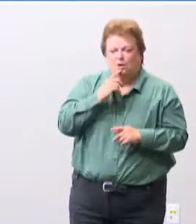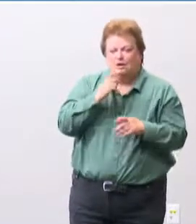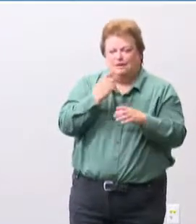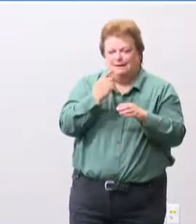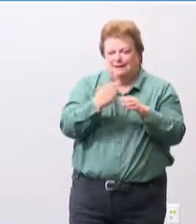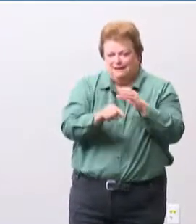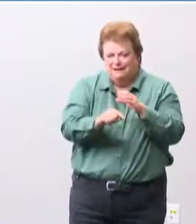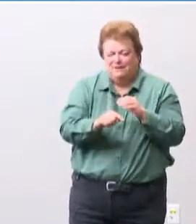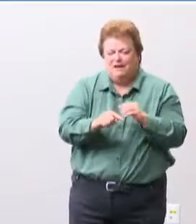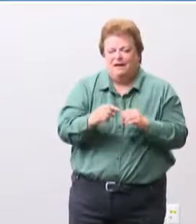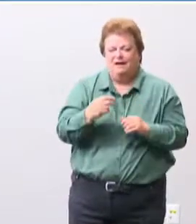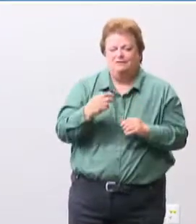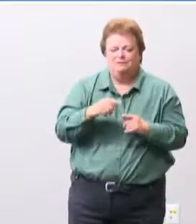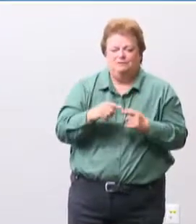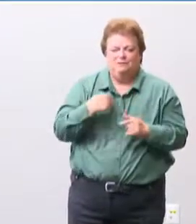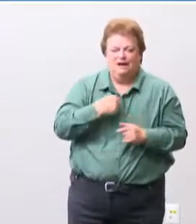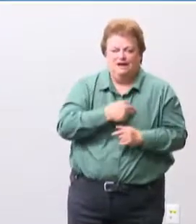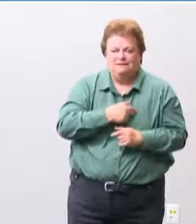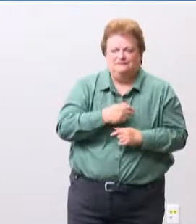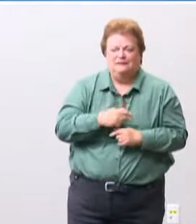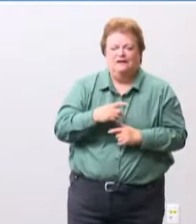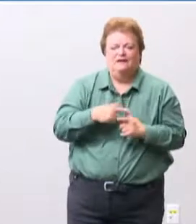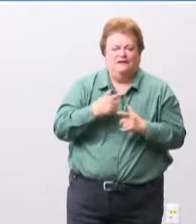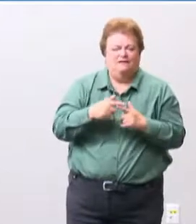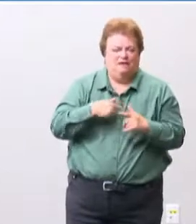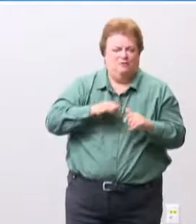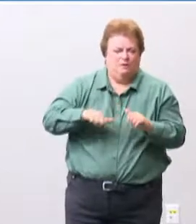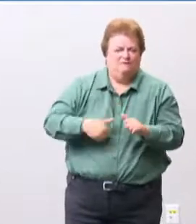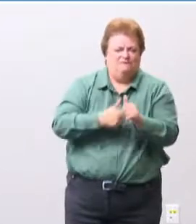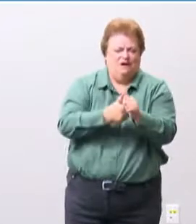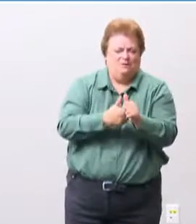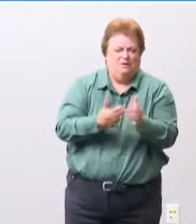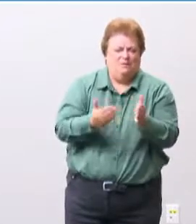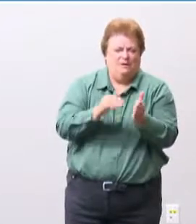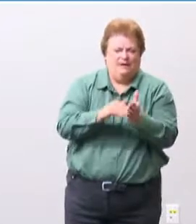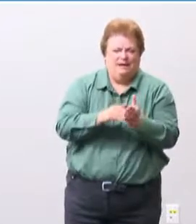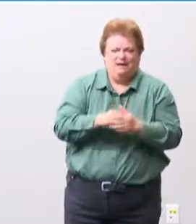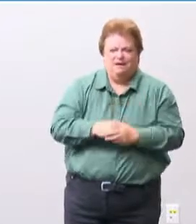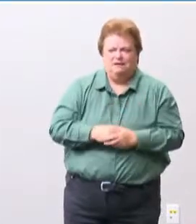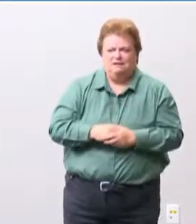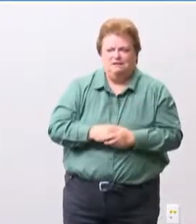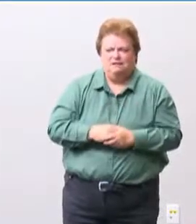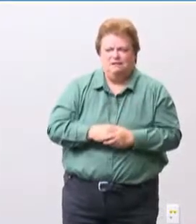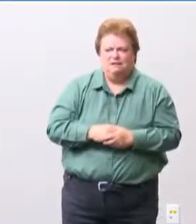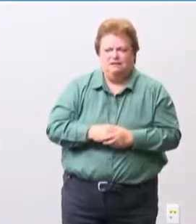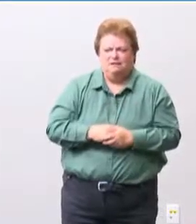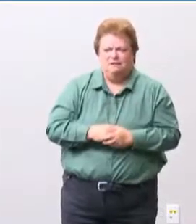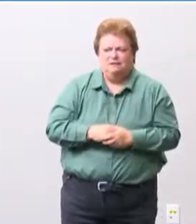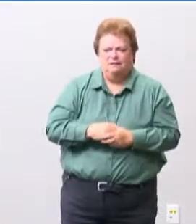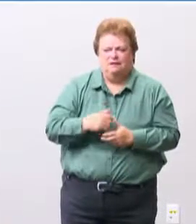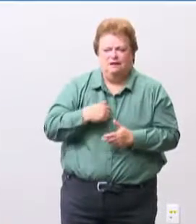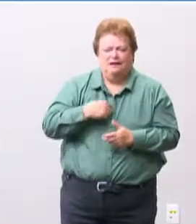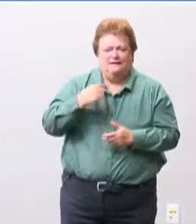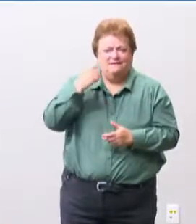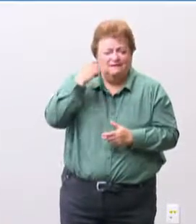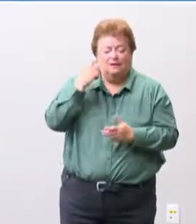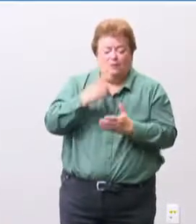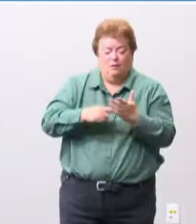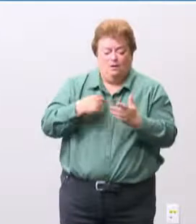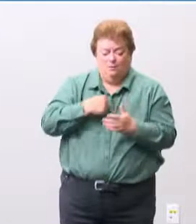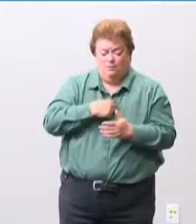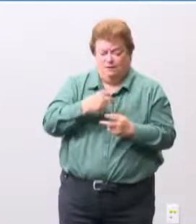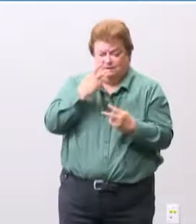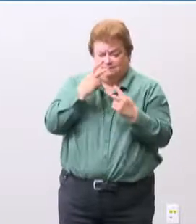do follow-up, and then we follow up again. And I think, you know, there's what we're